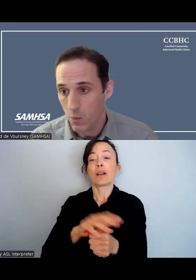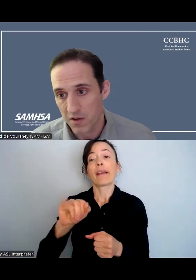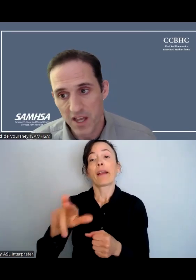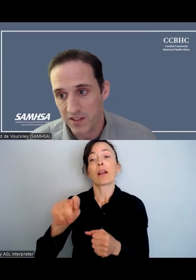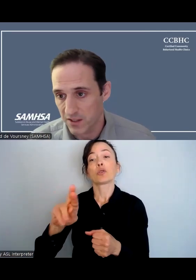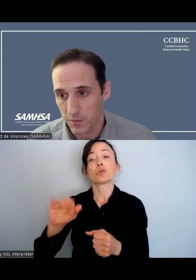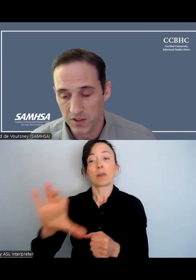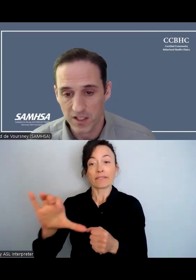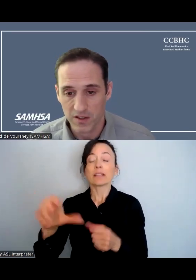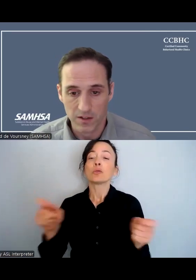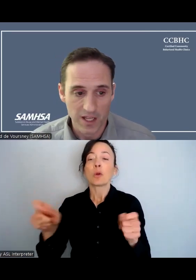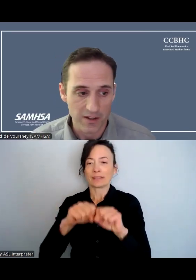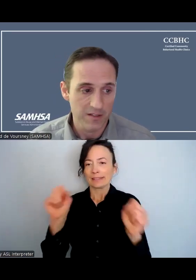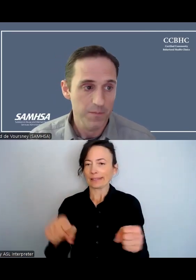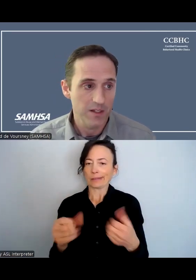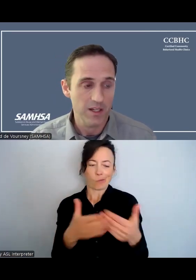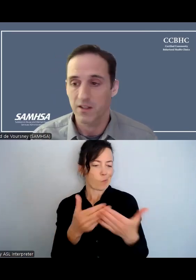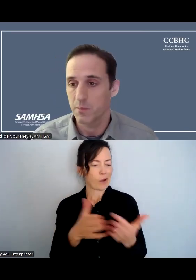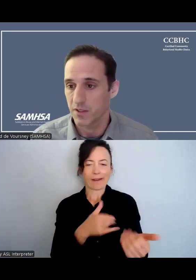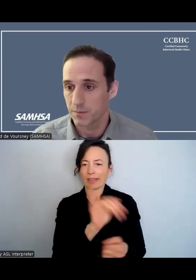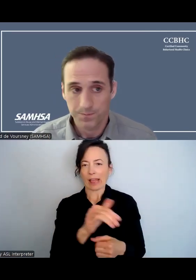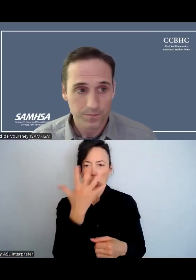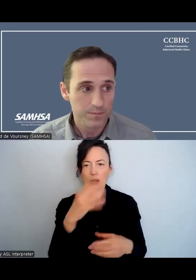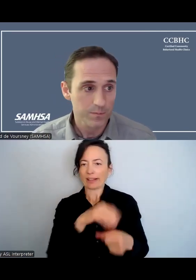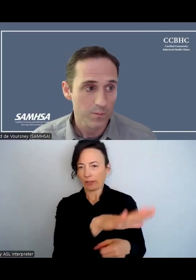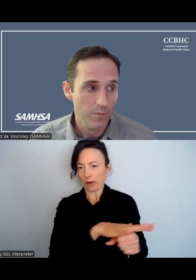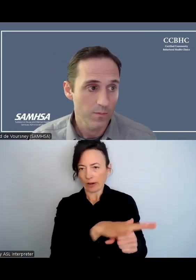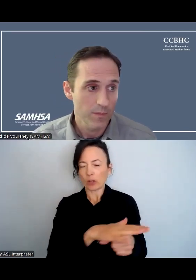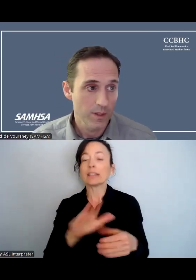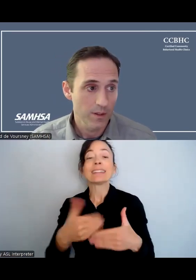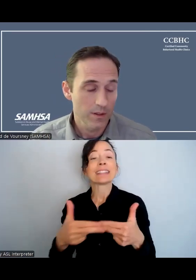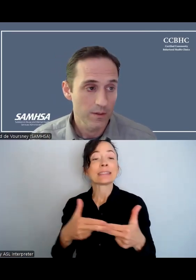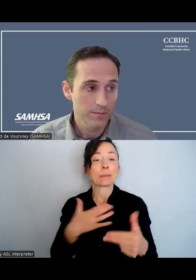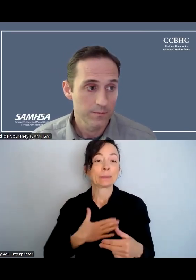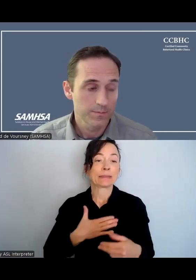system, whatever that system looks like in their locality. Next slide, please.